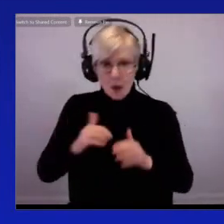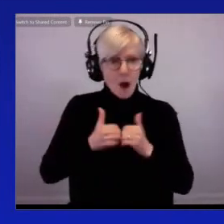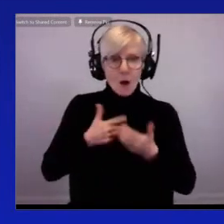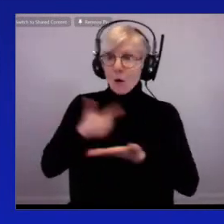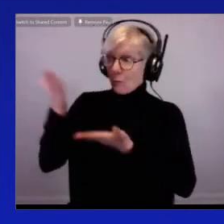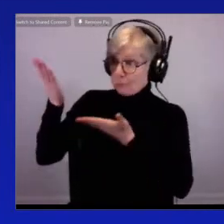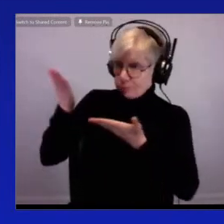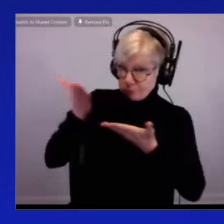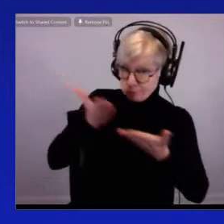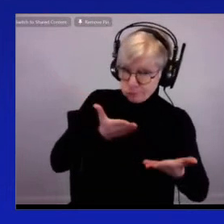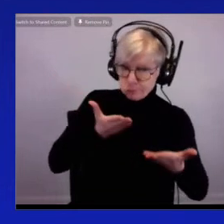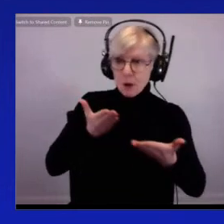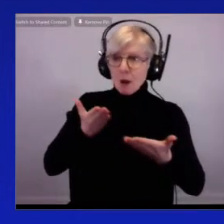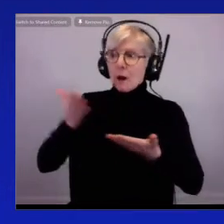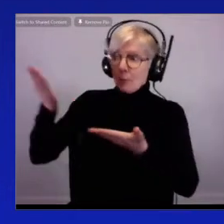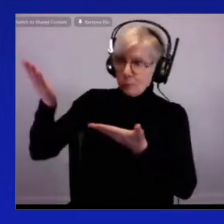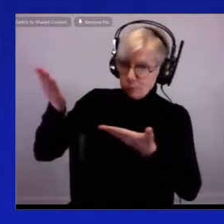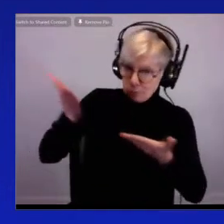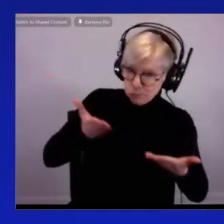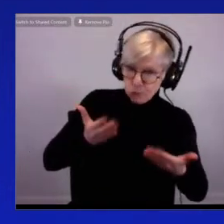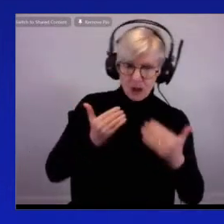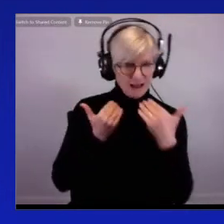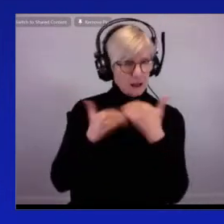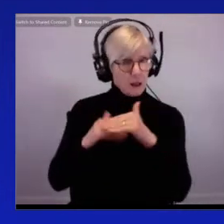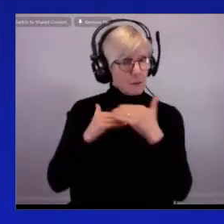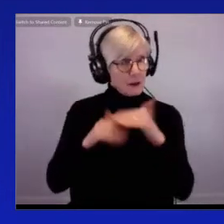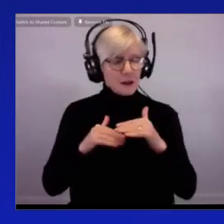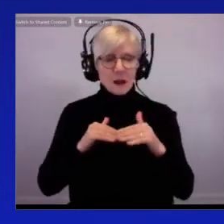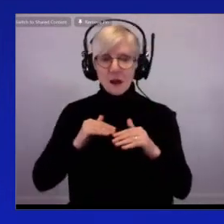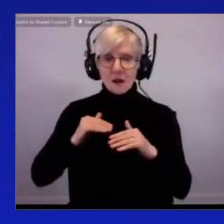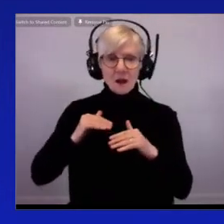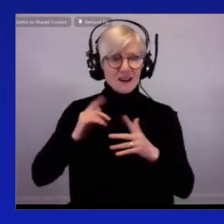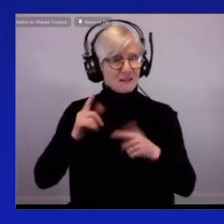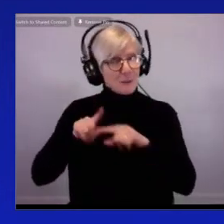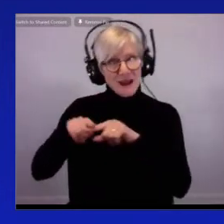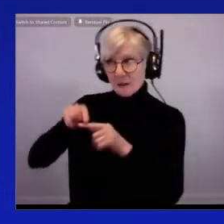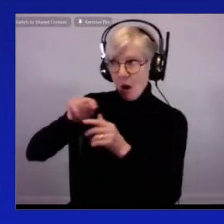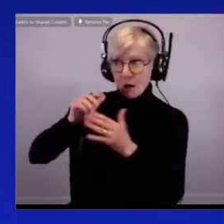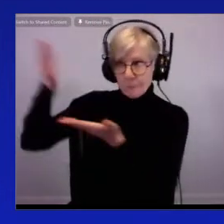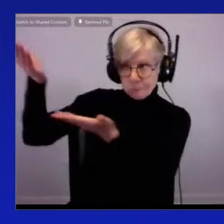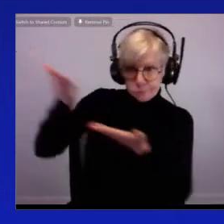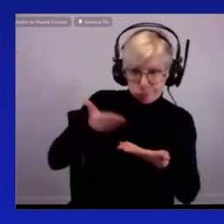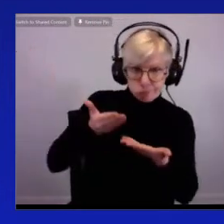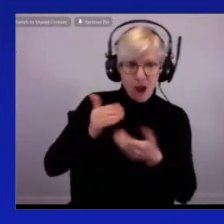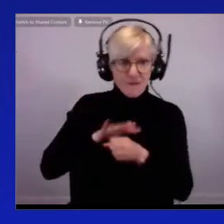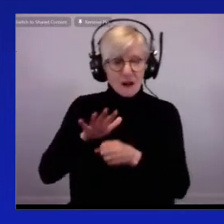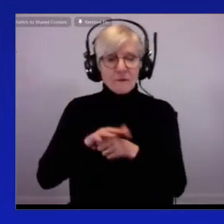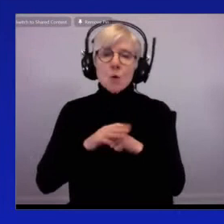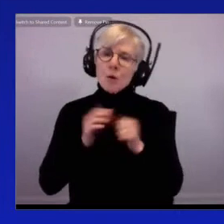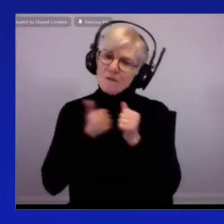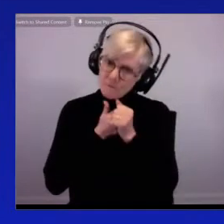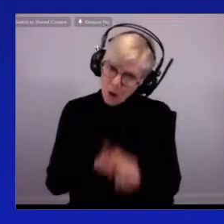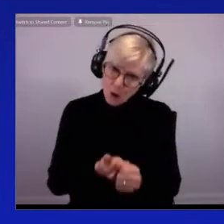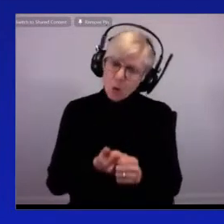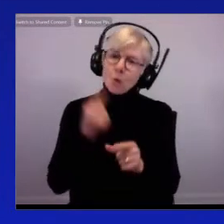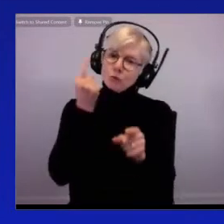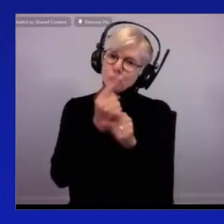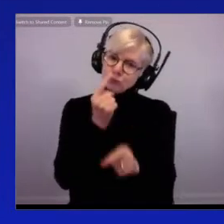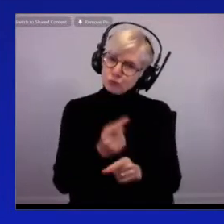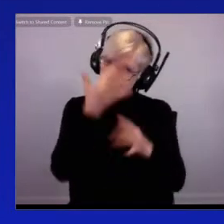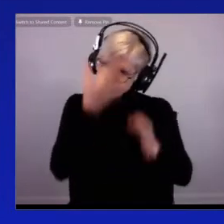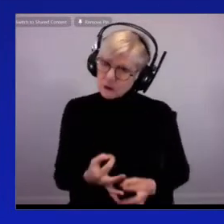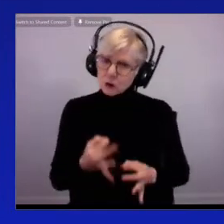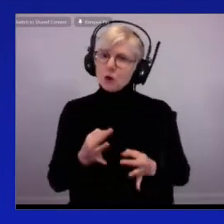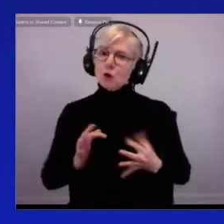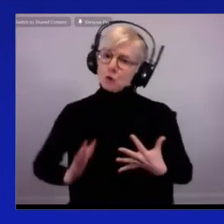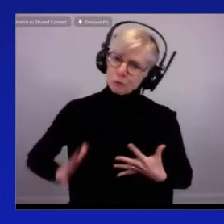vaccine coming in stages and it's limited. So we are following the ethical framework and the priority sequence for COVID-19 vaccination